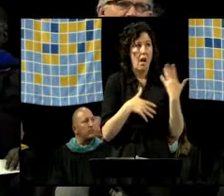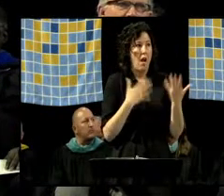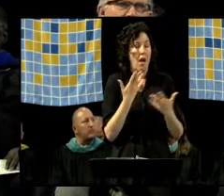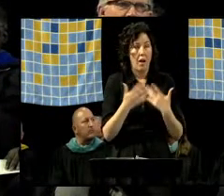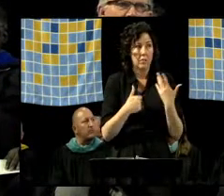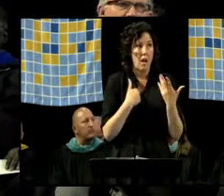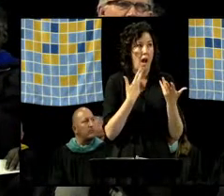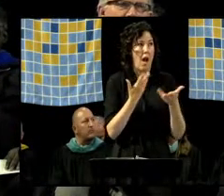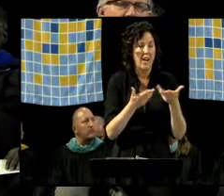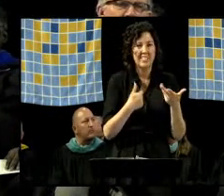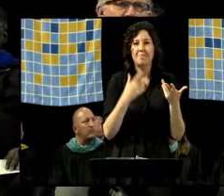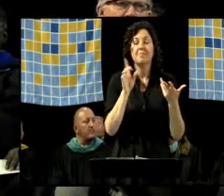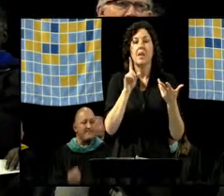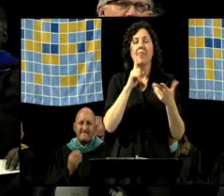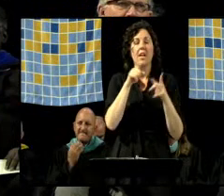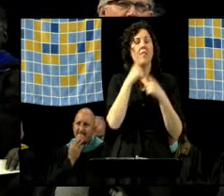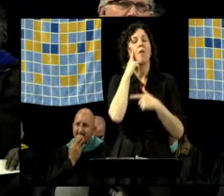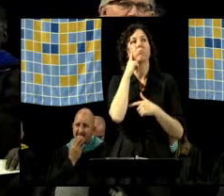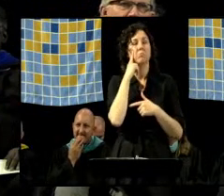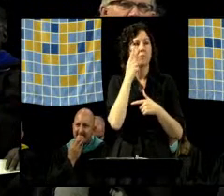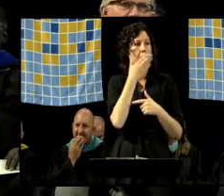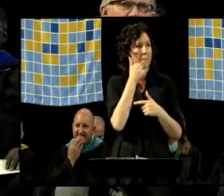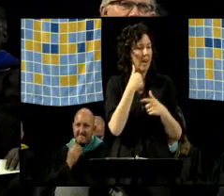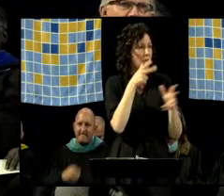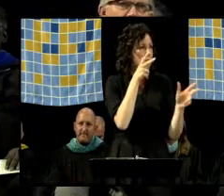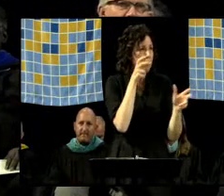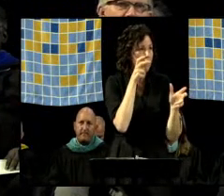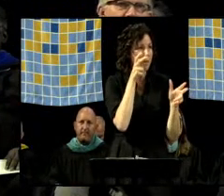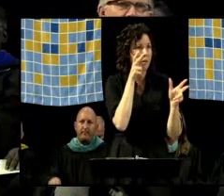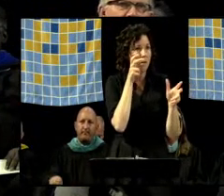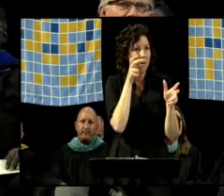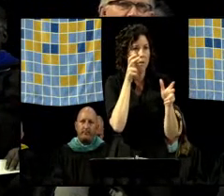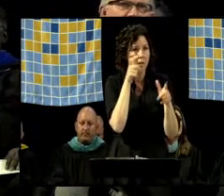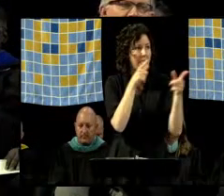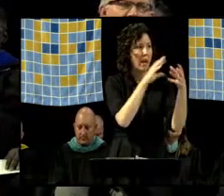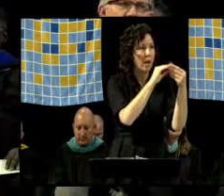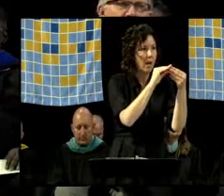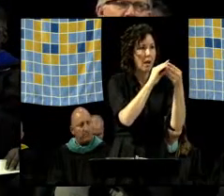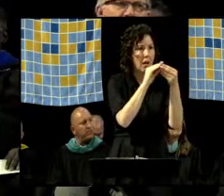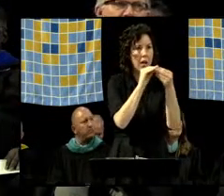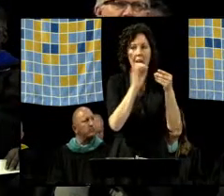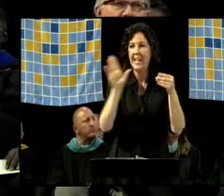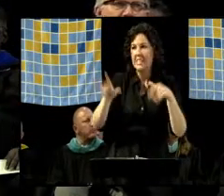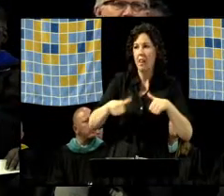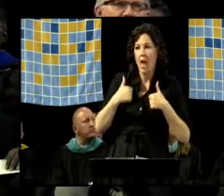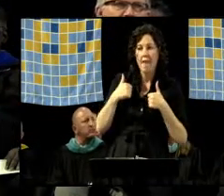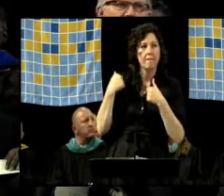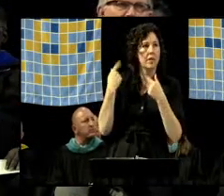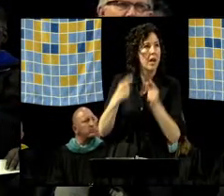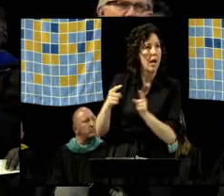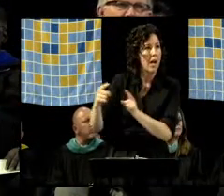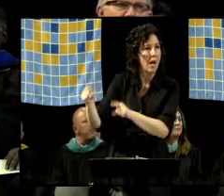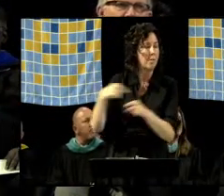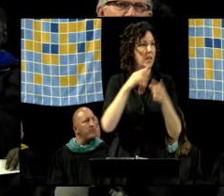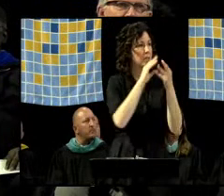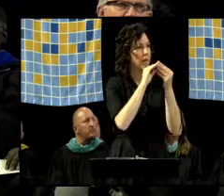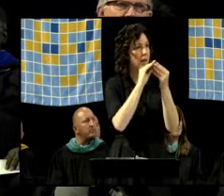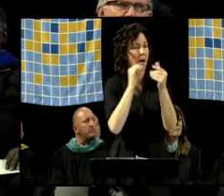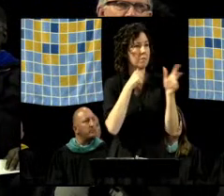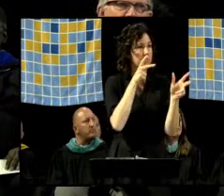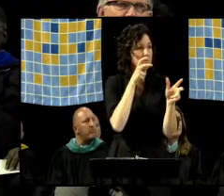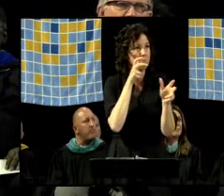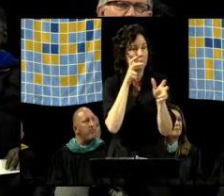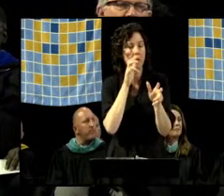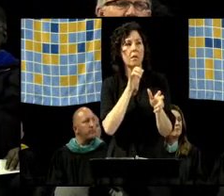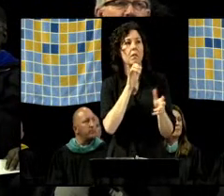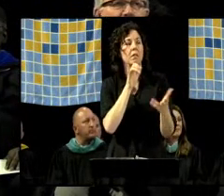and reflecting on the stories shared about him was more important. He volunteered to serve in World War II at the young age of